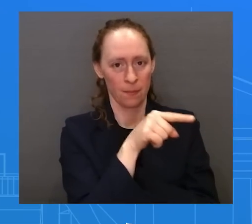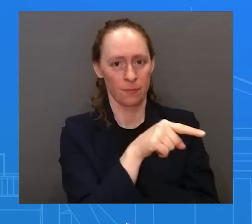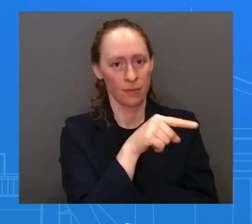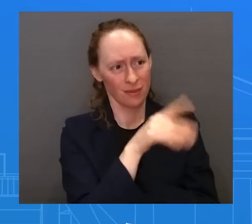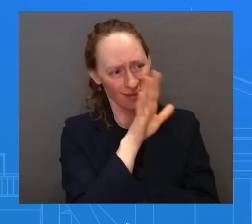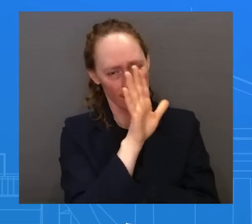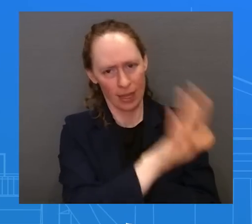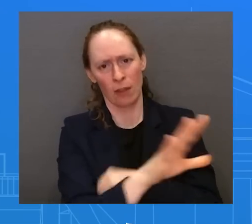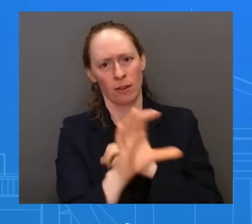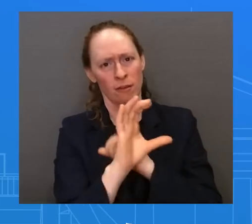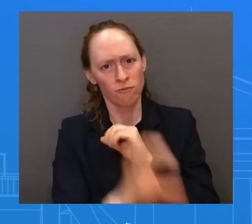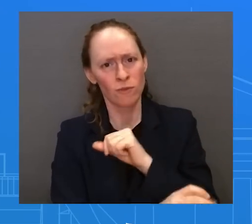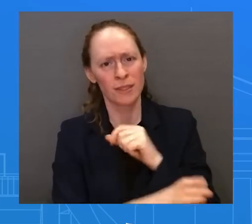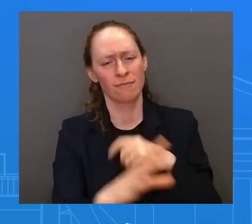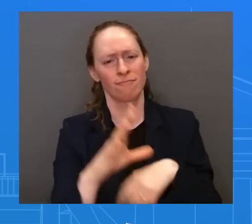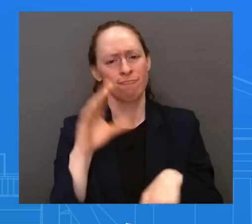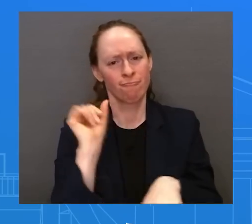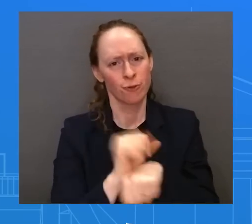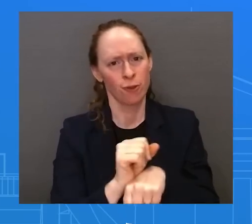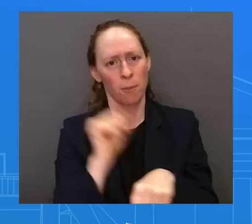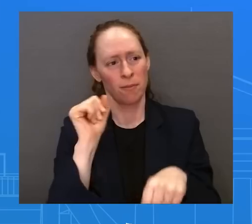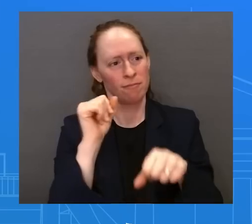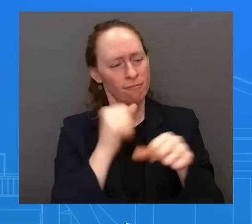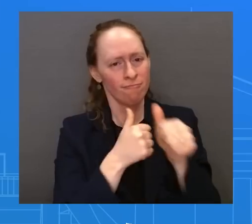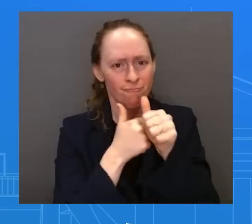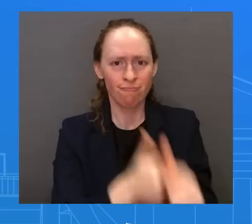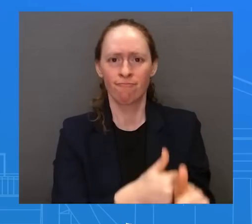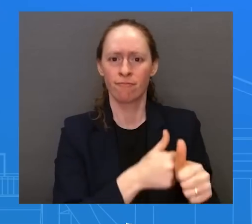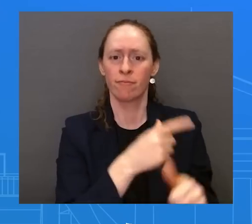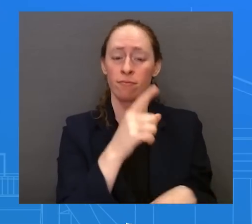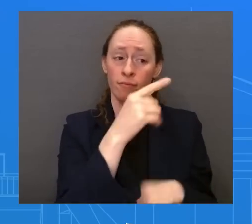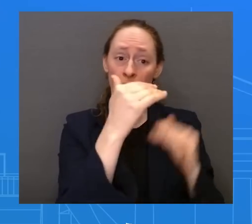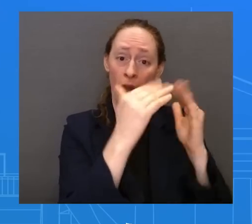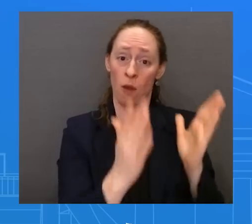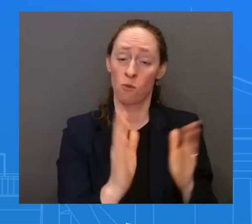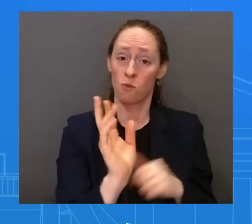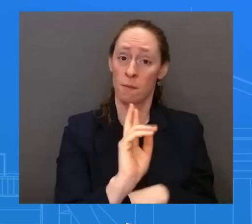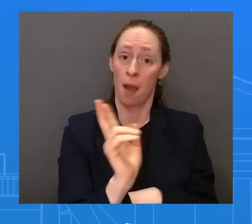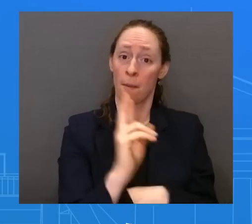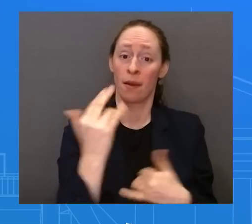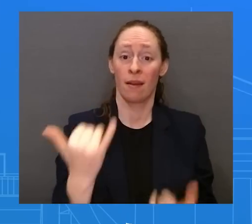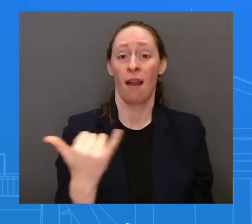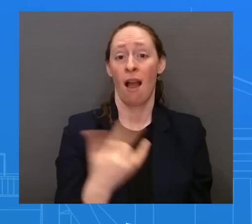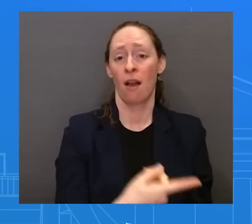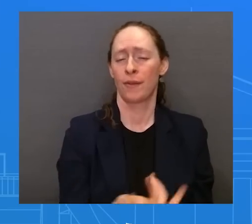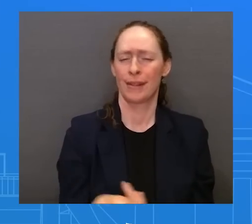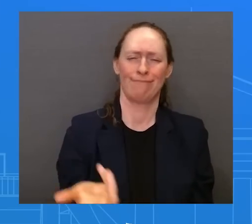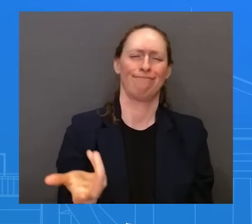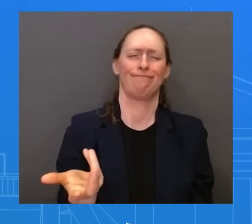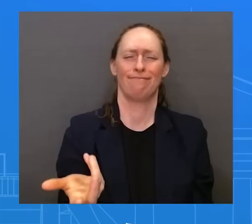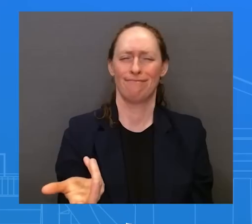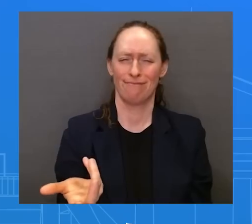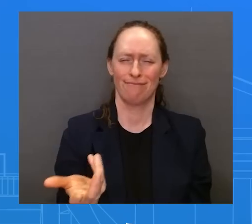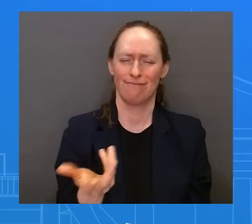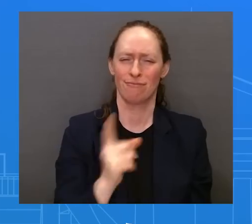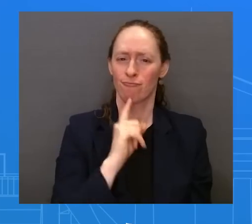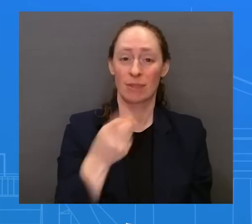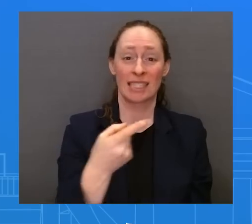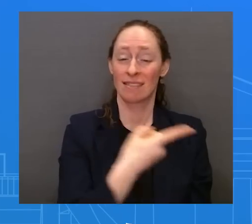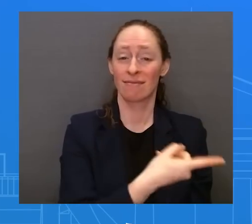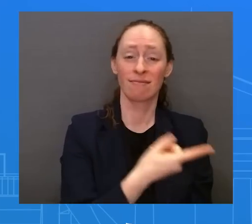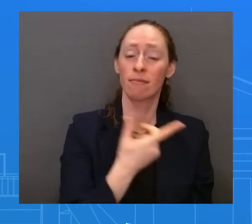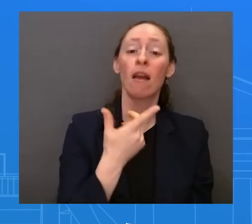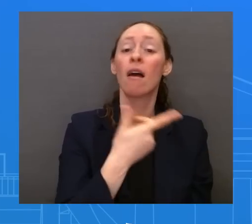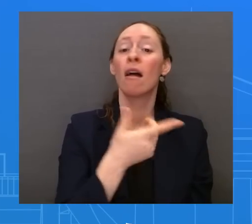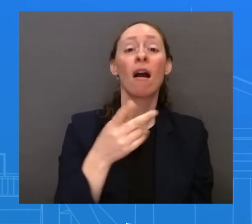Republicans in the house cannot and should not be holding uh you know our nation's dead hostage they should